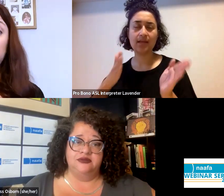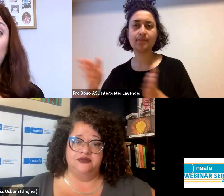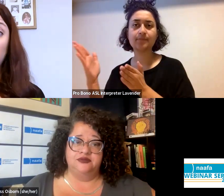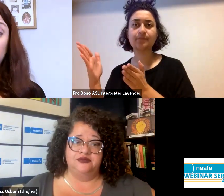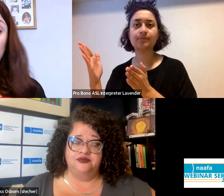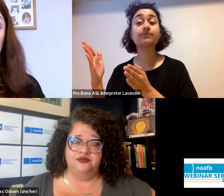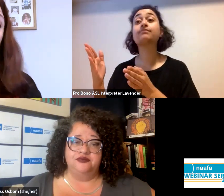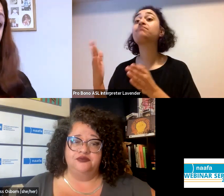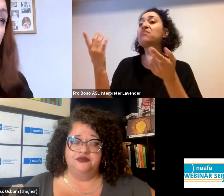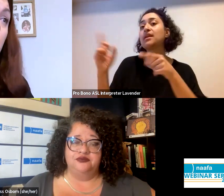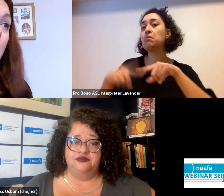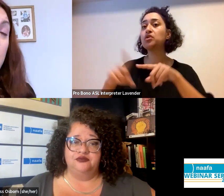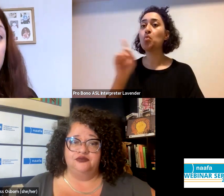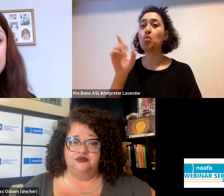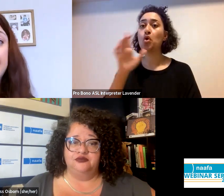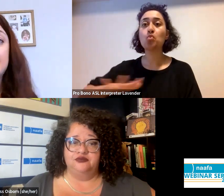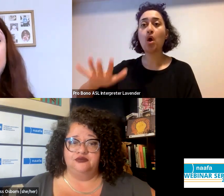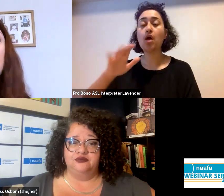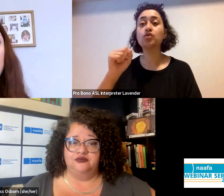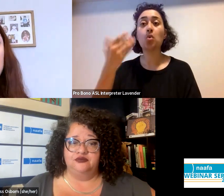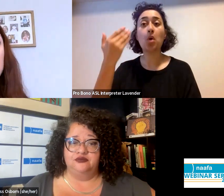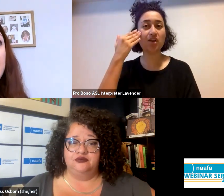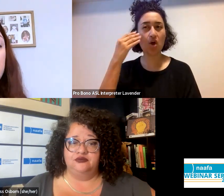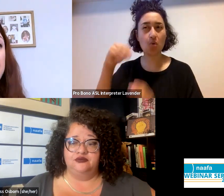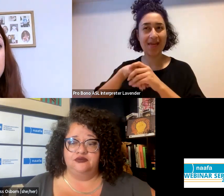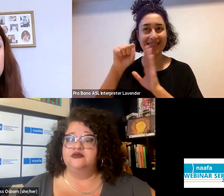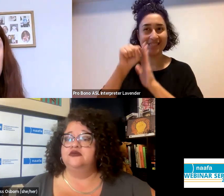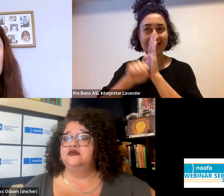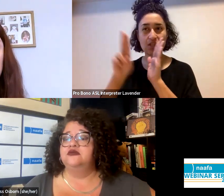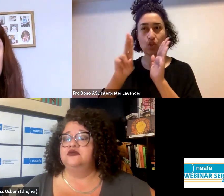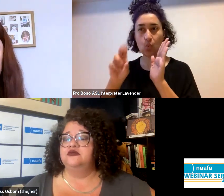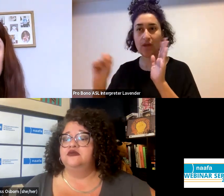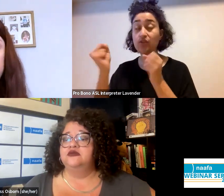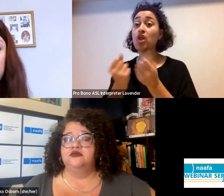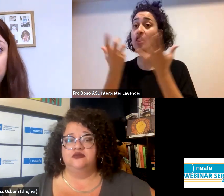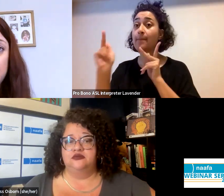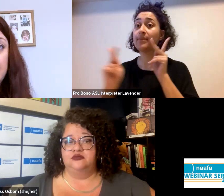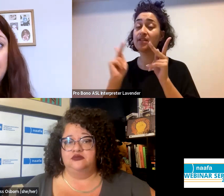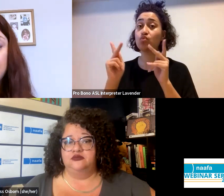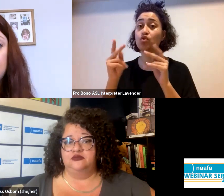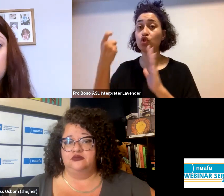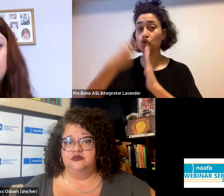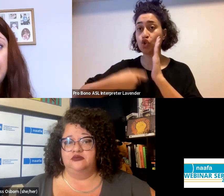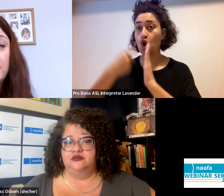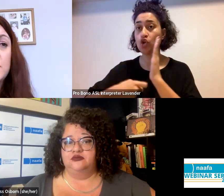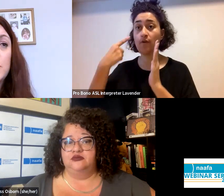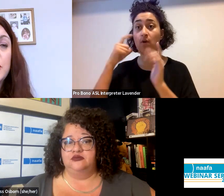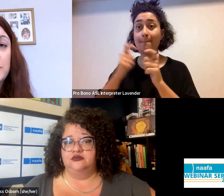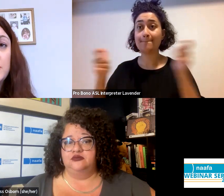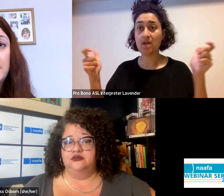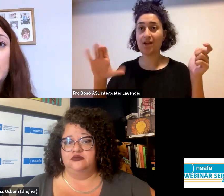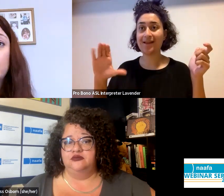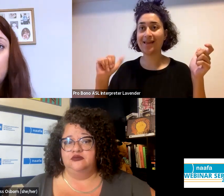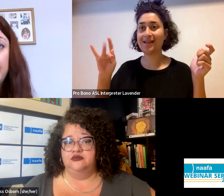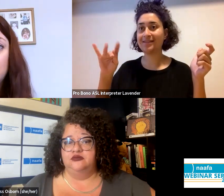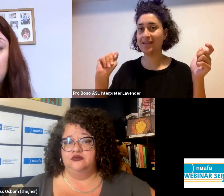depends on where you are. So I know in the States, there are a lot of places that will charge extra for oversized caskets or containers, will